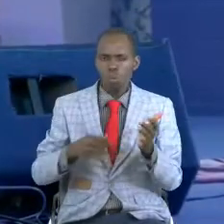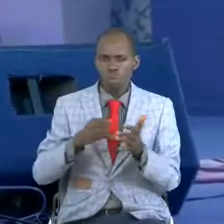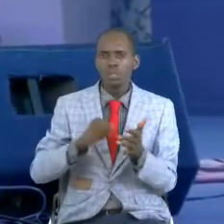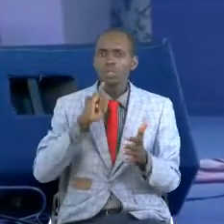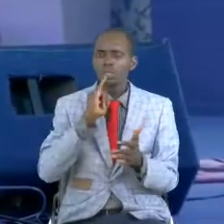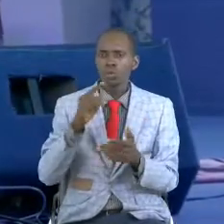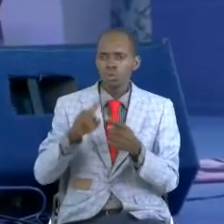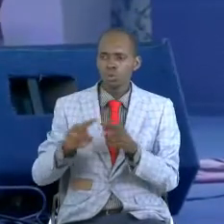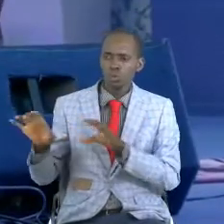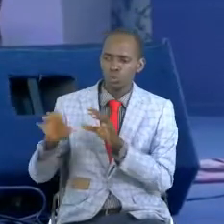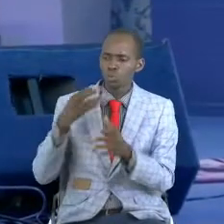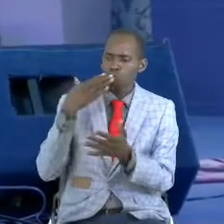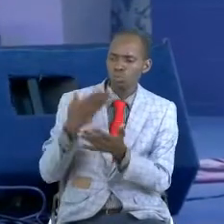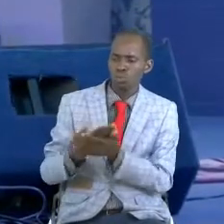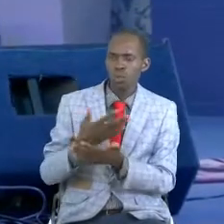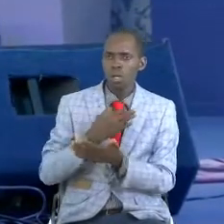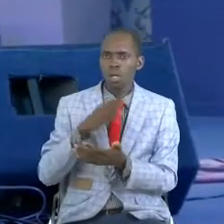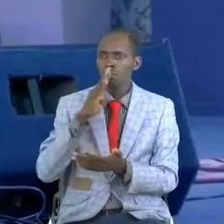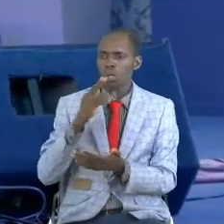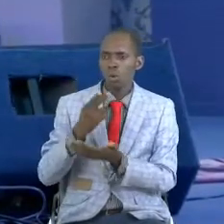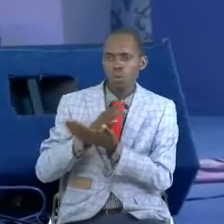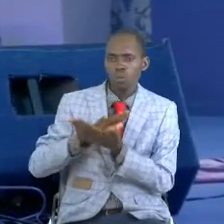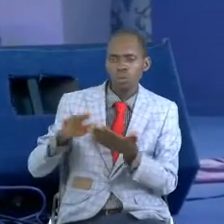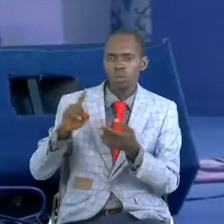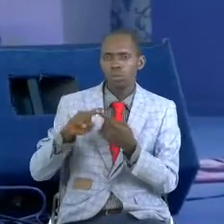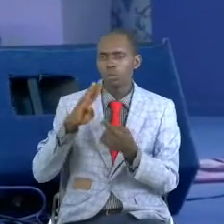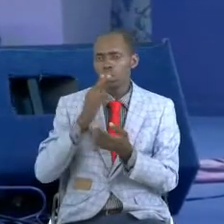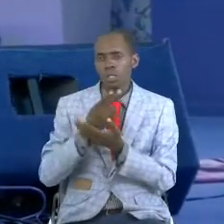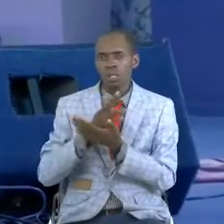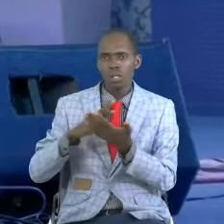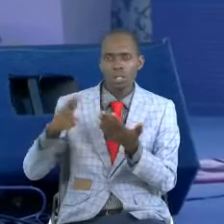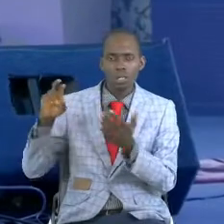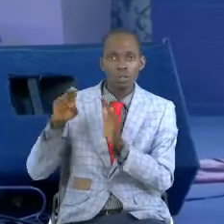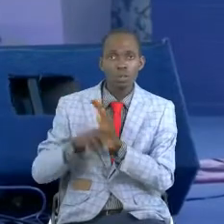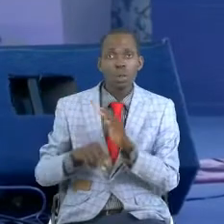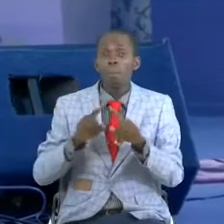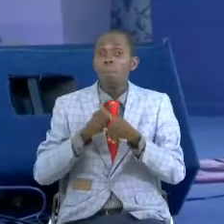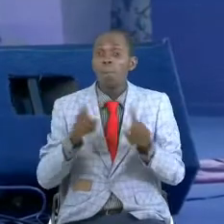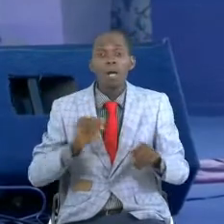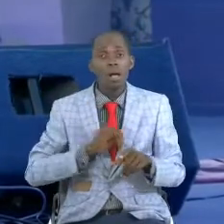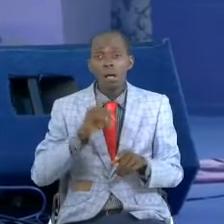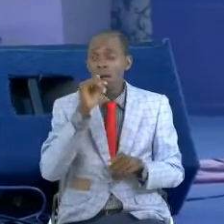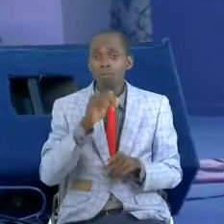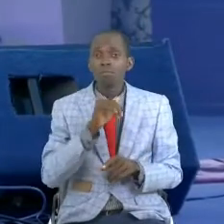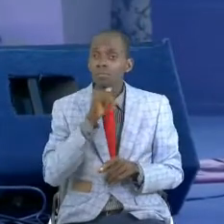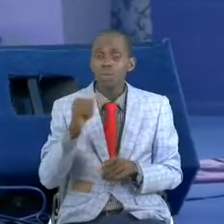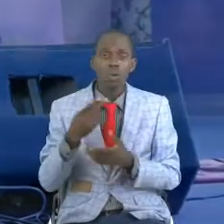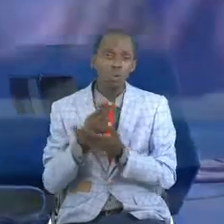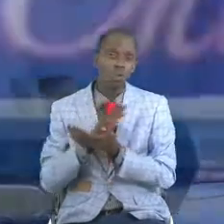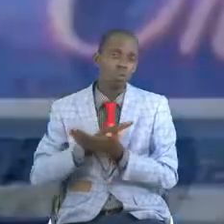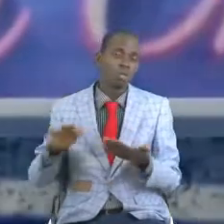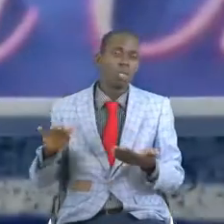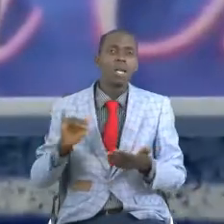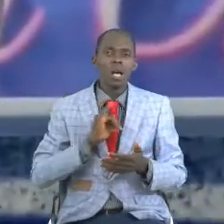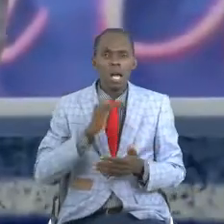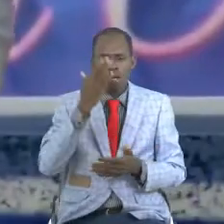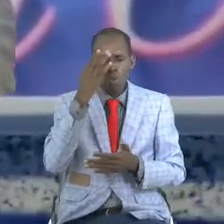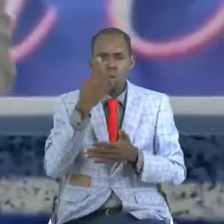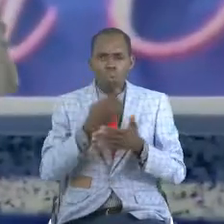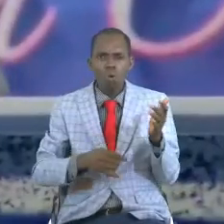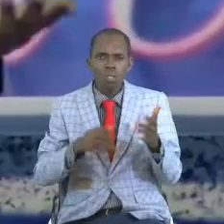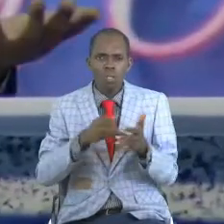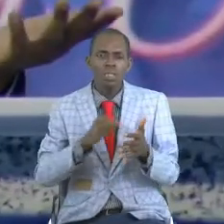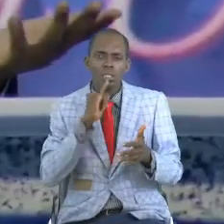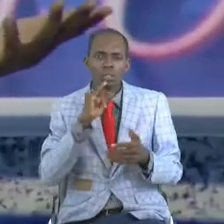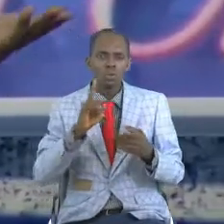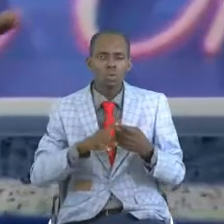righteous. I know what it means to be upright, but I'm not upright. I know what it means to be incorruptible, but